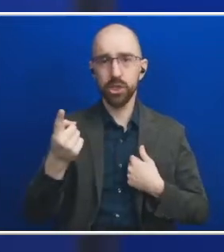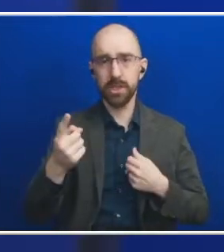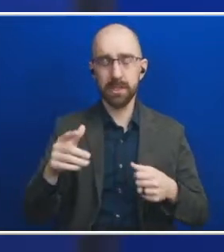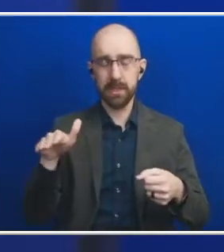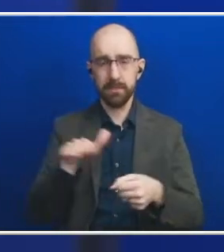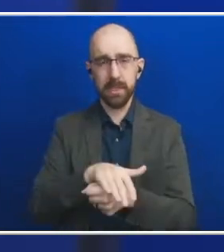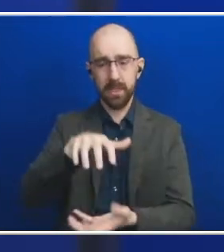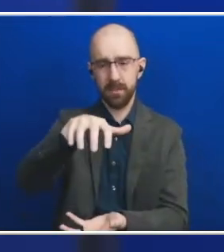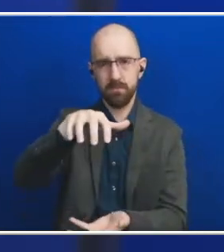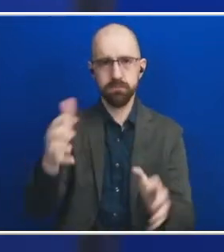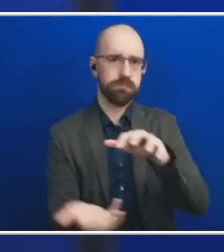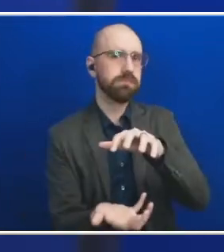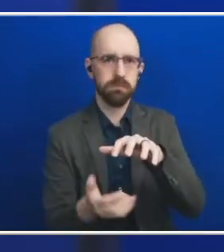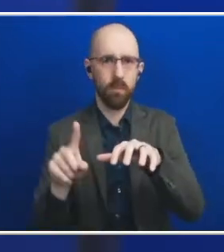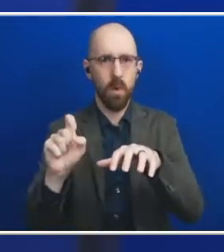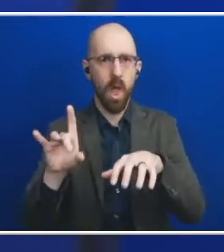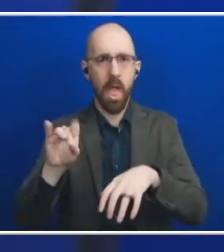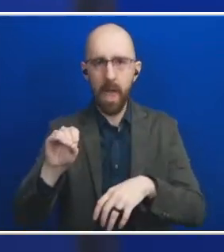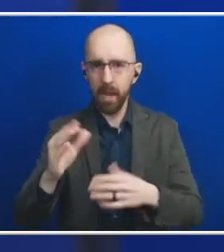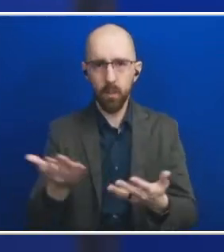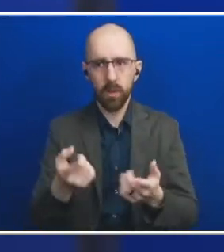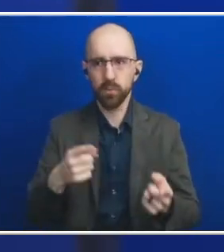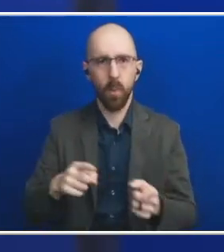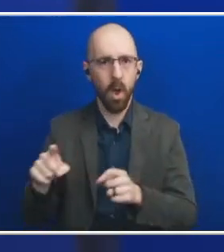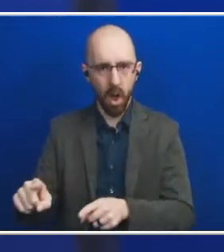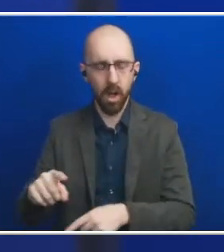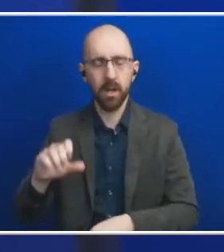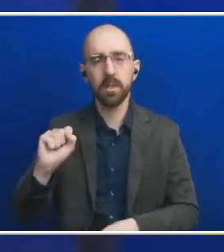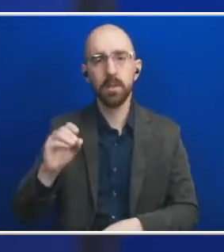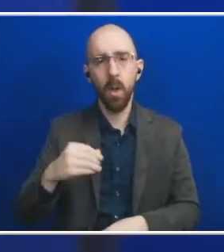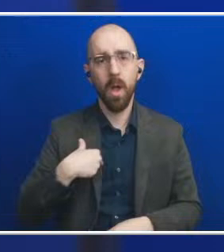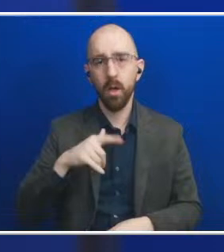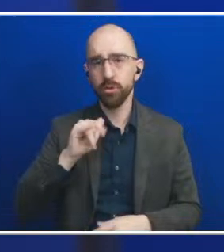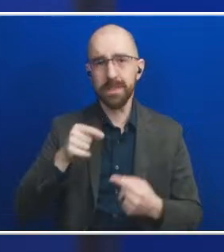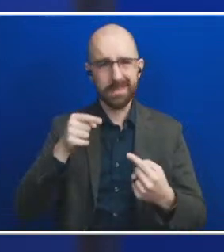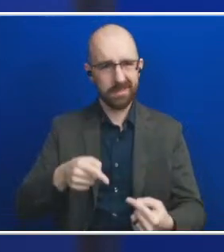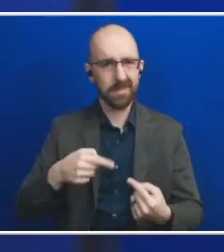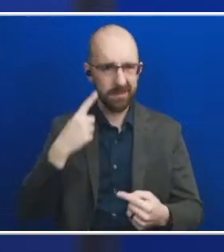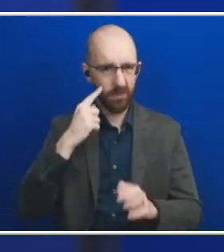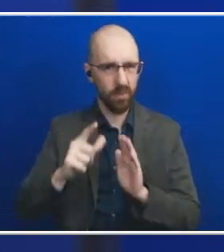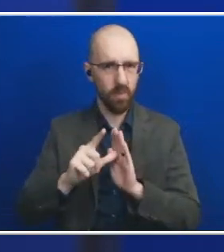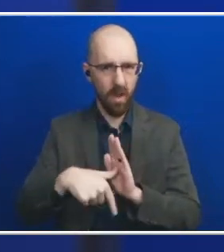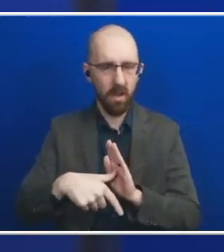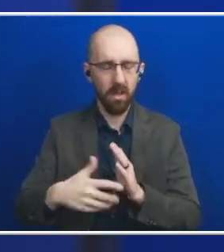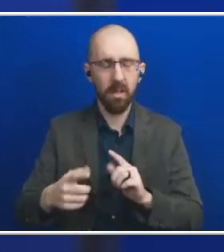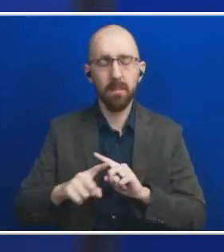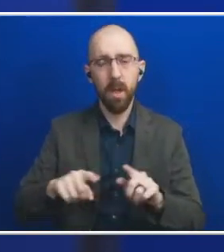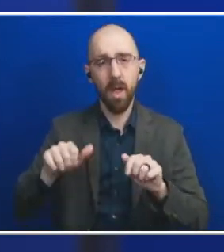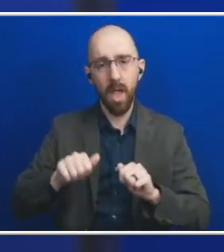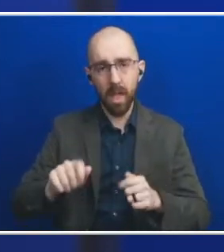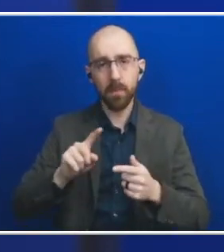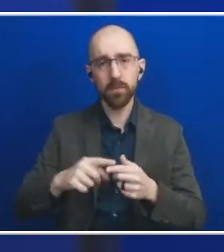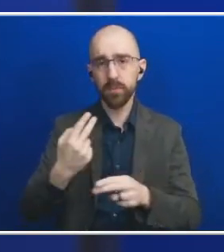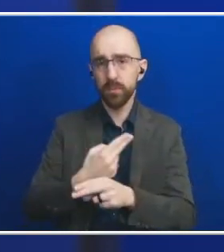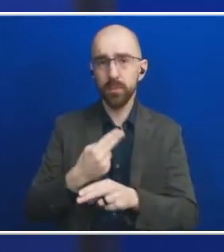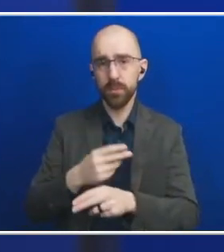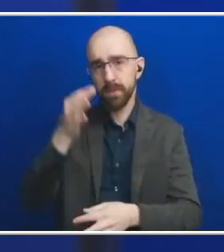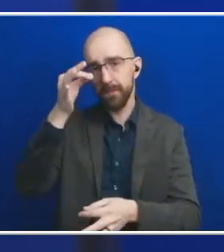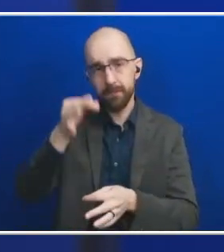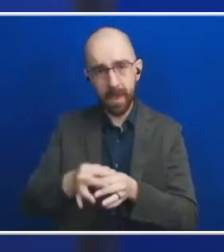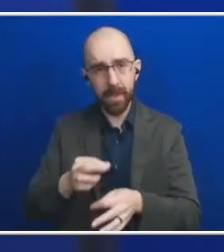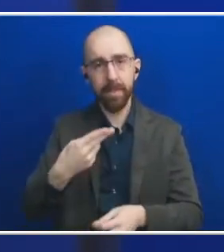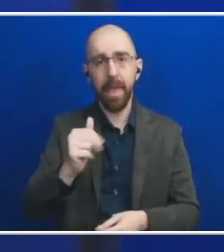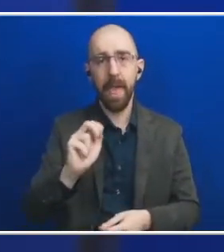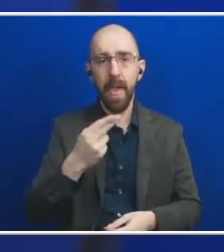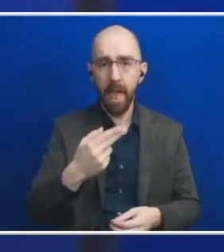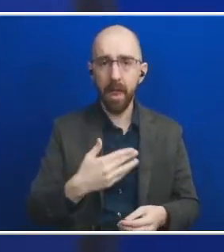terms of what's going on. So I really struggled for a bit, but being able to use faith and Hannah and my family and friends has